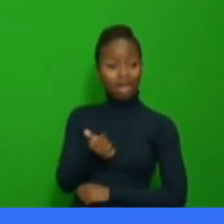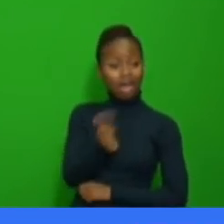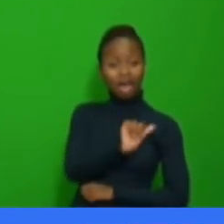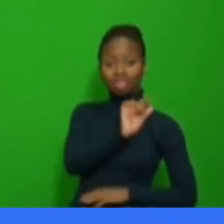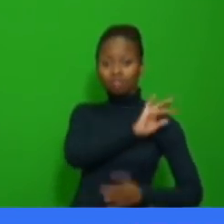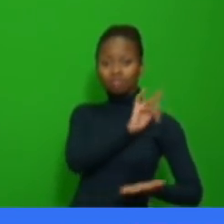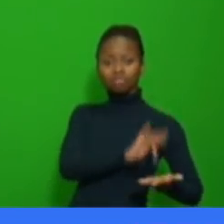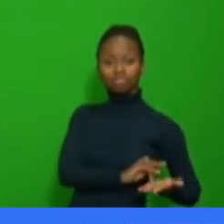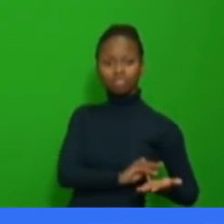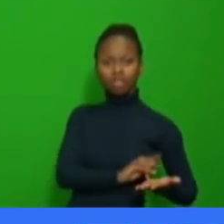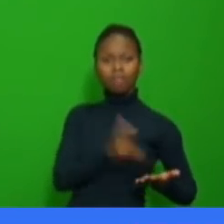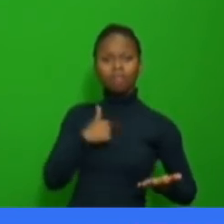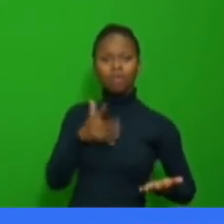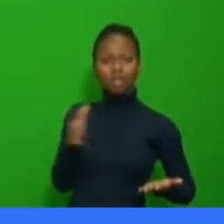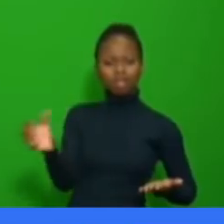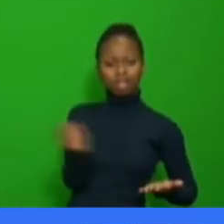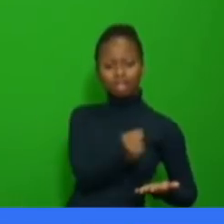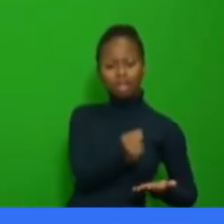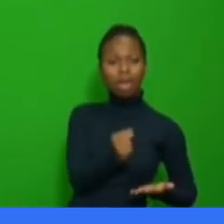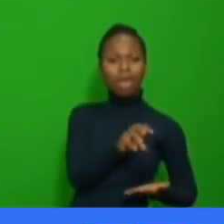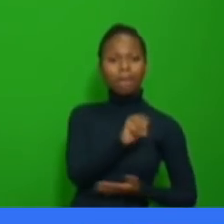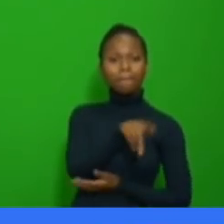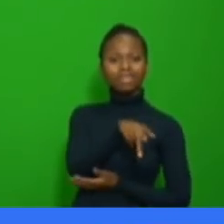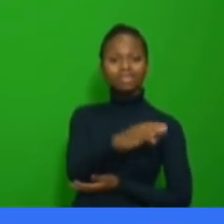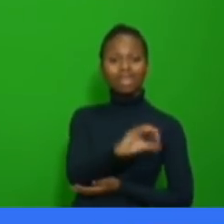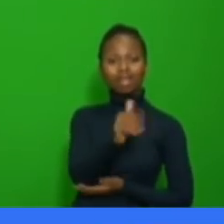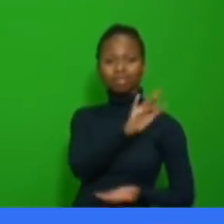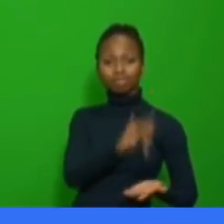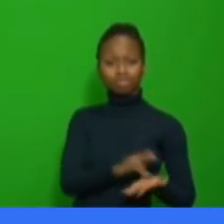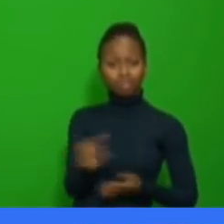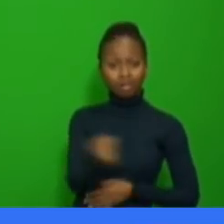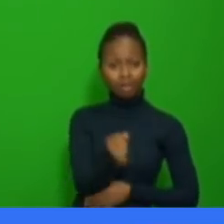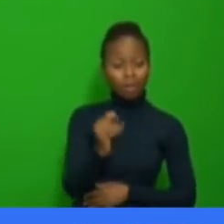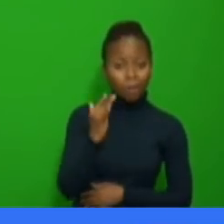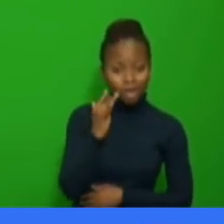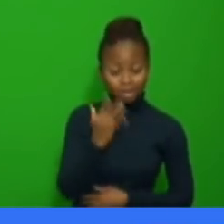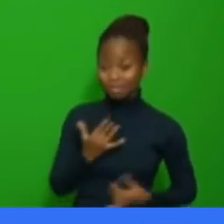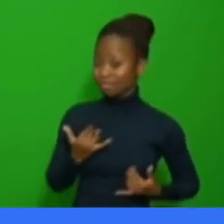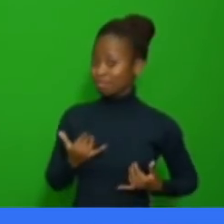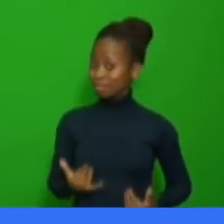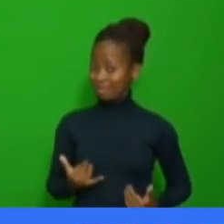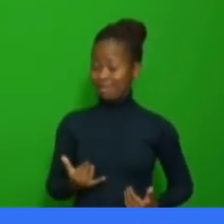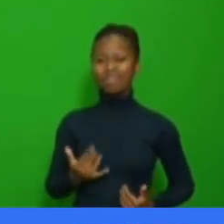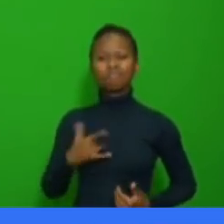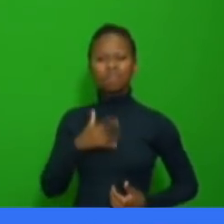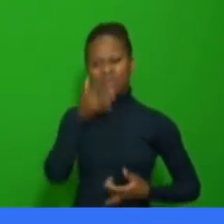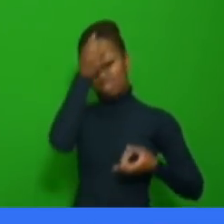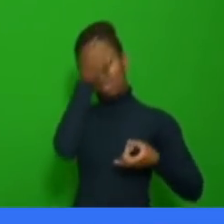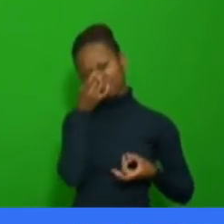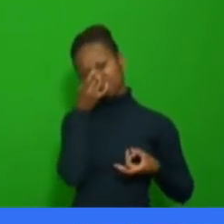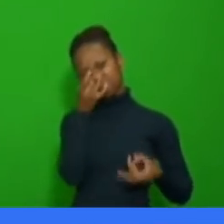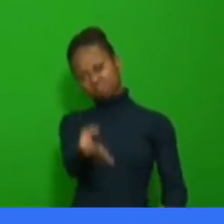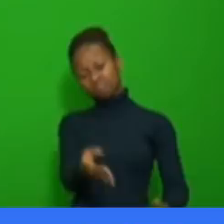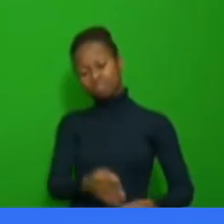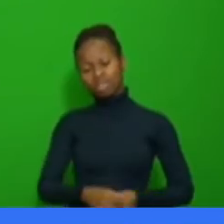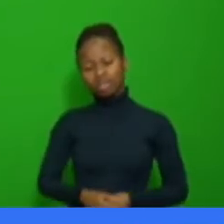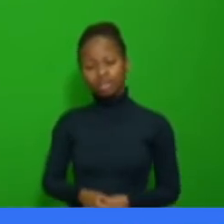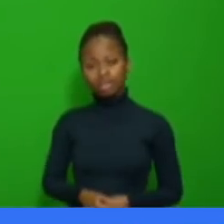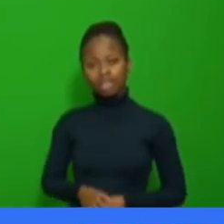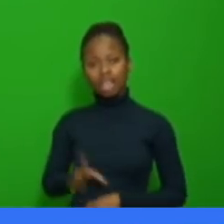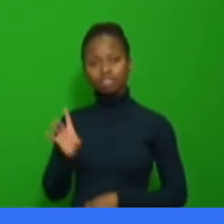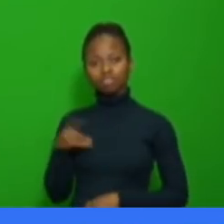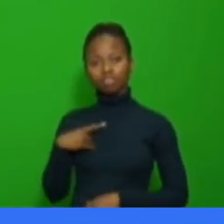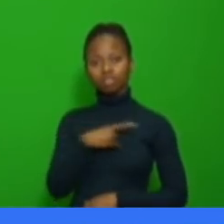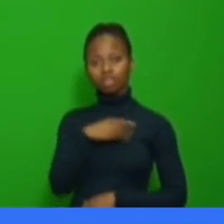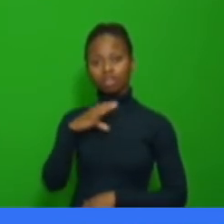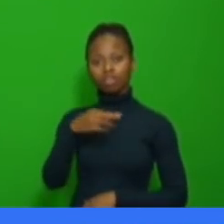position on the MPC? And today we would like to announce that Dr.